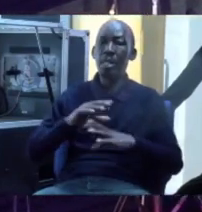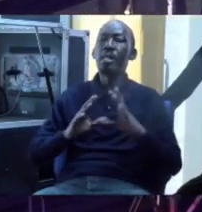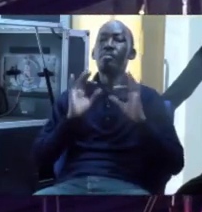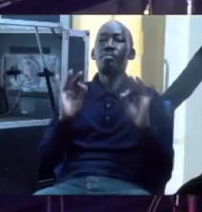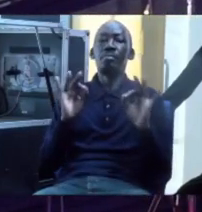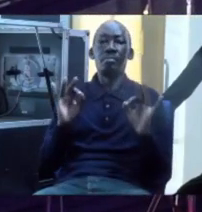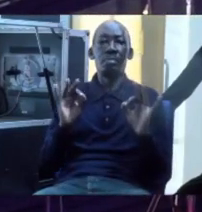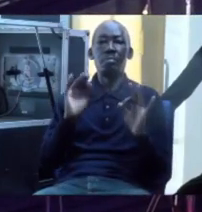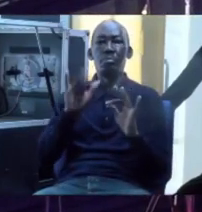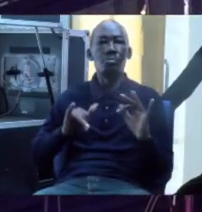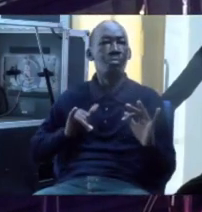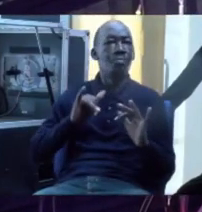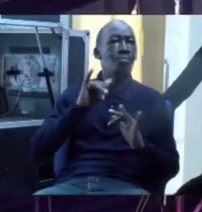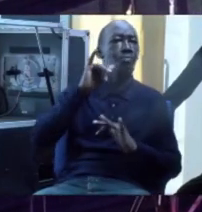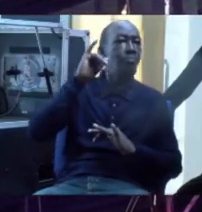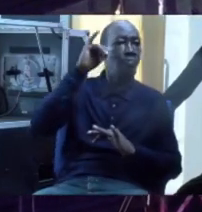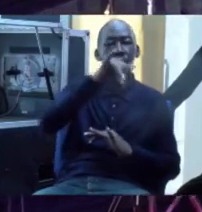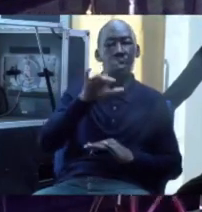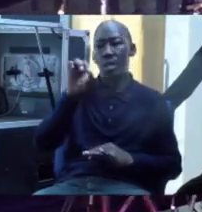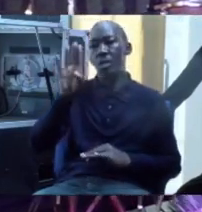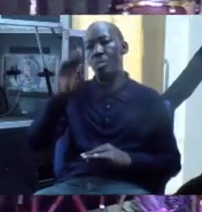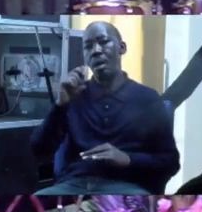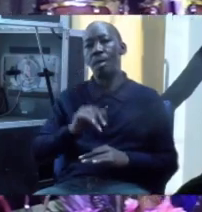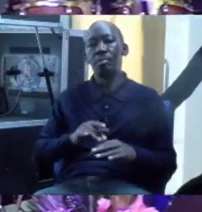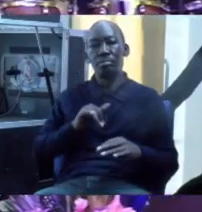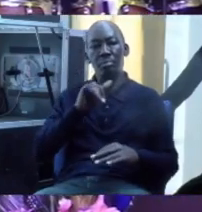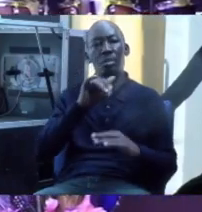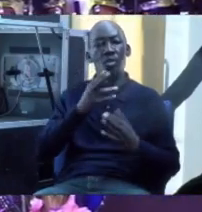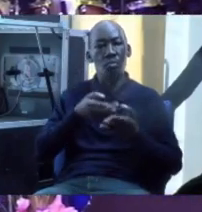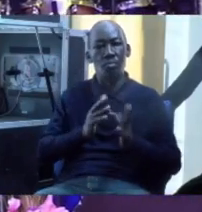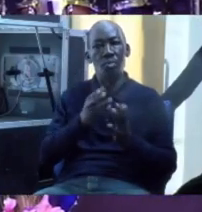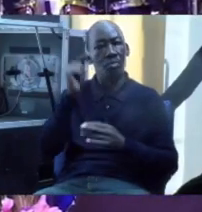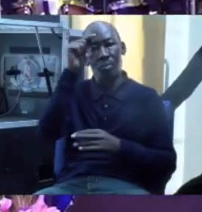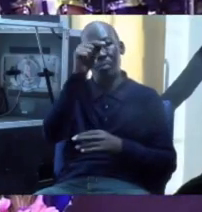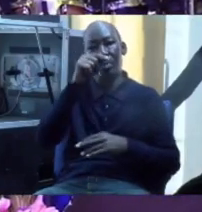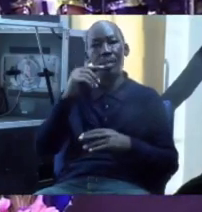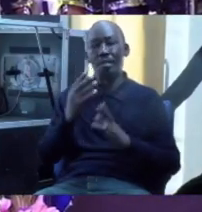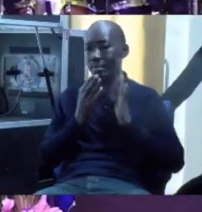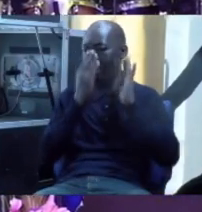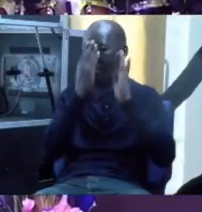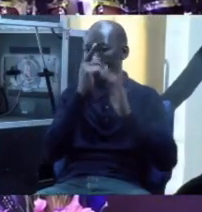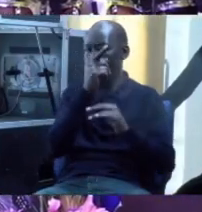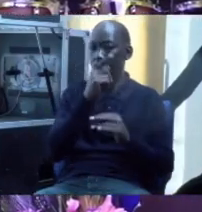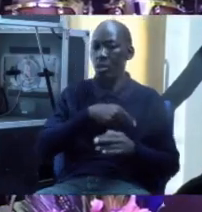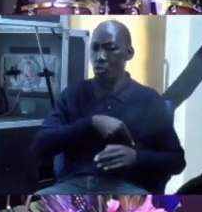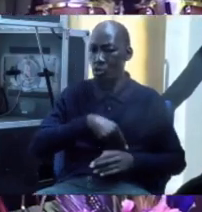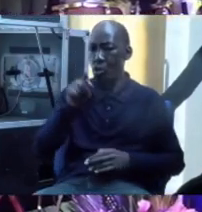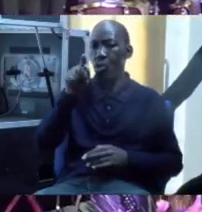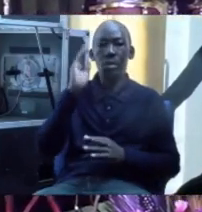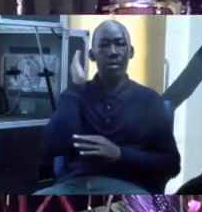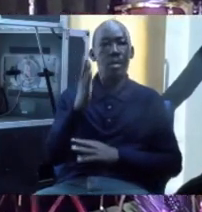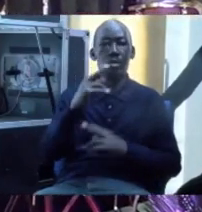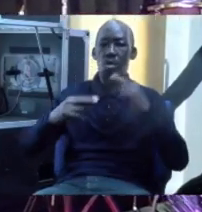I landed in Dubai. Nikatua pale Dubai. I was received in a Tesla. Nikaweza kupokelewa na Tesla. I was taken to a hotel.